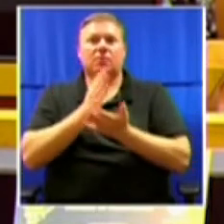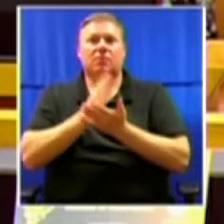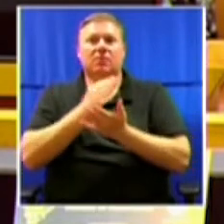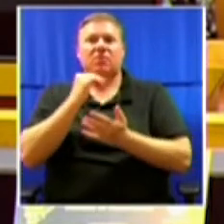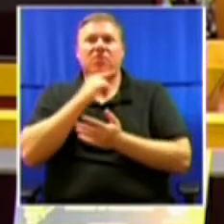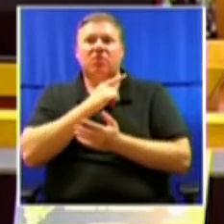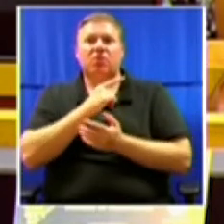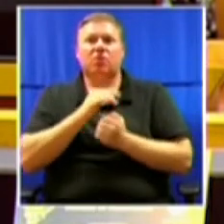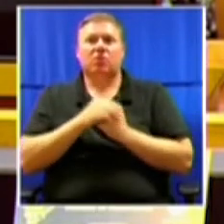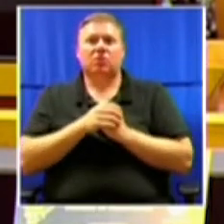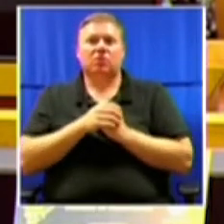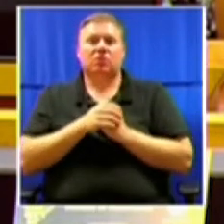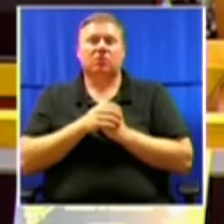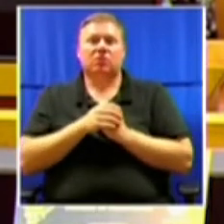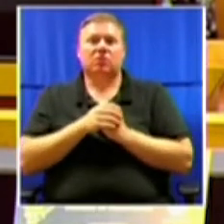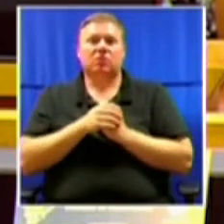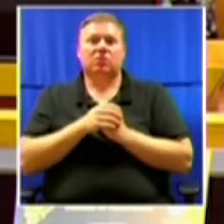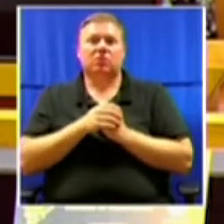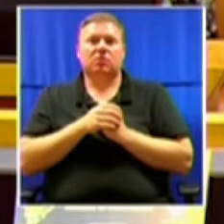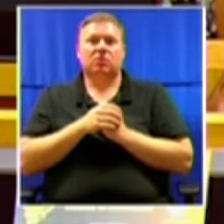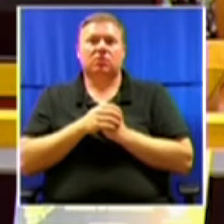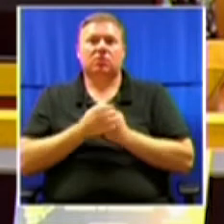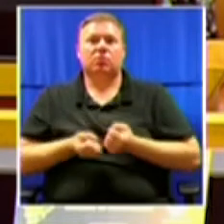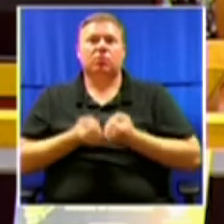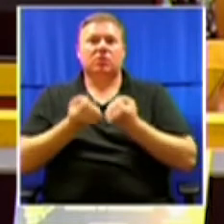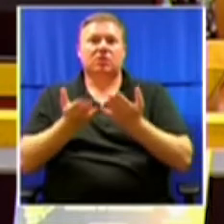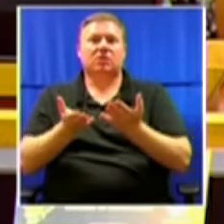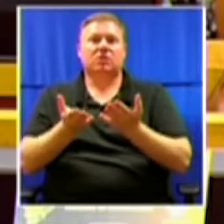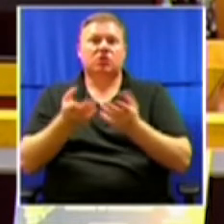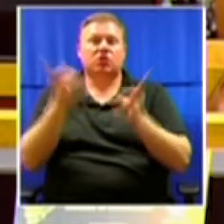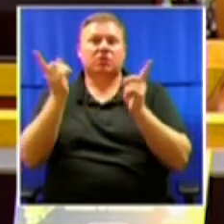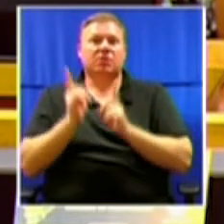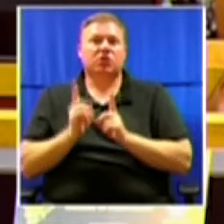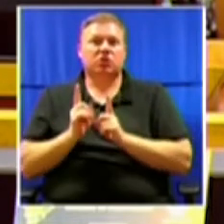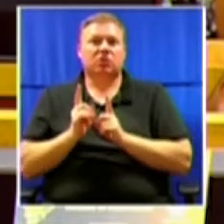There was misrepresentation by the specialist.